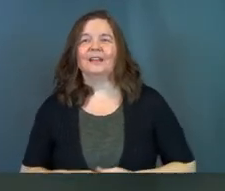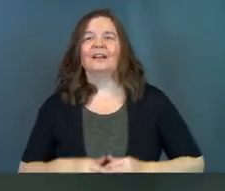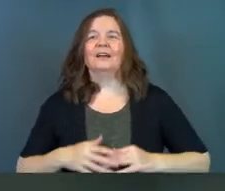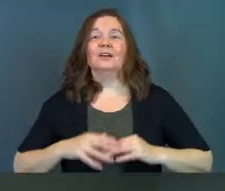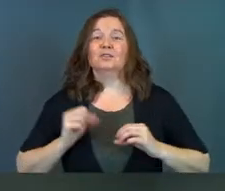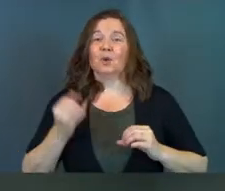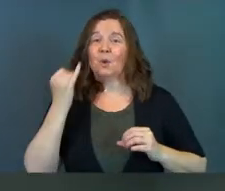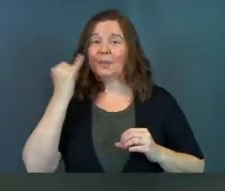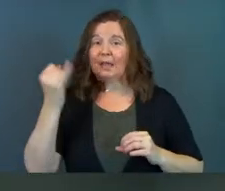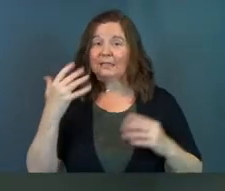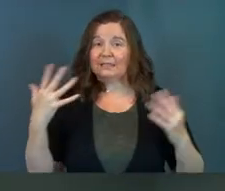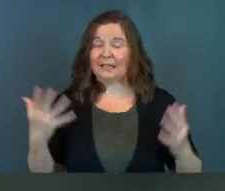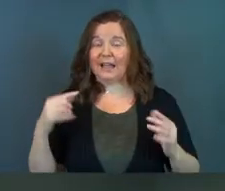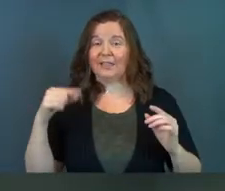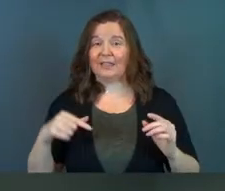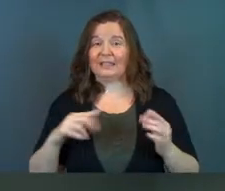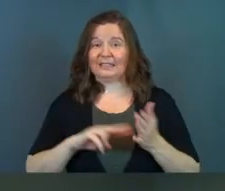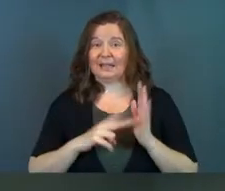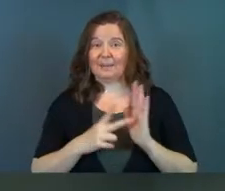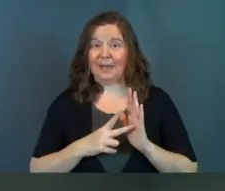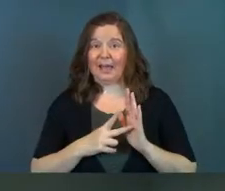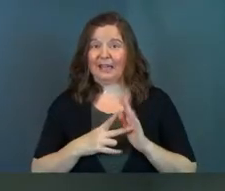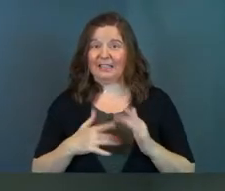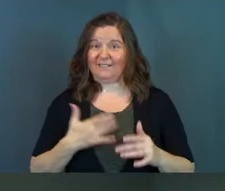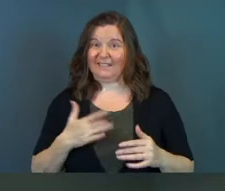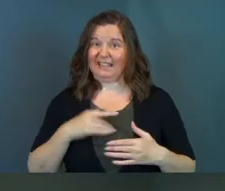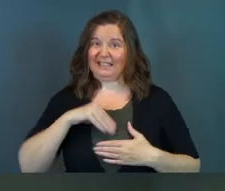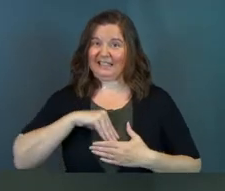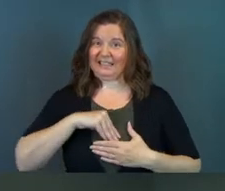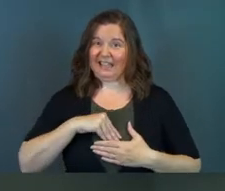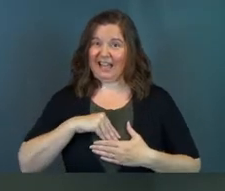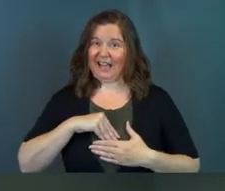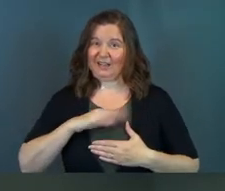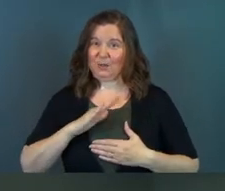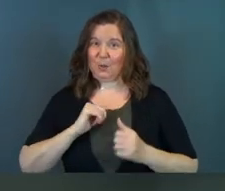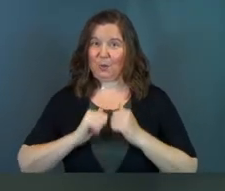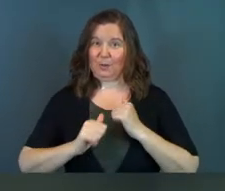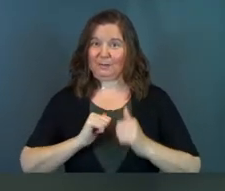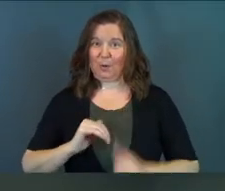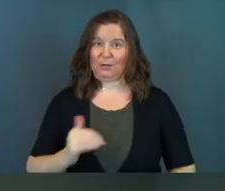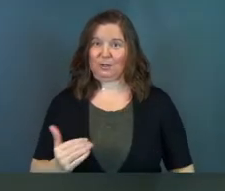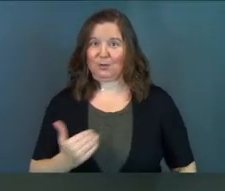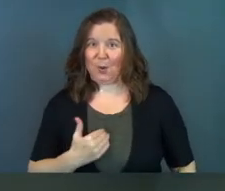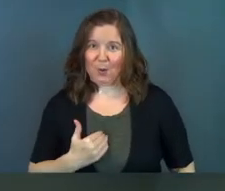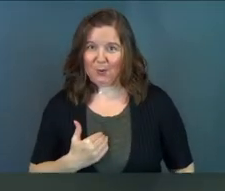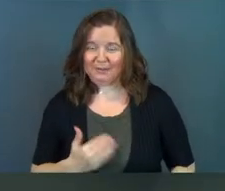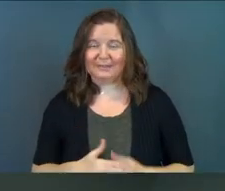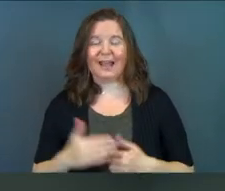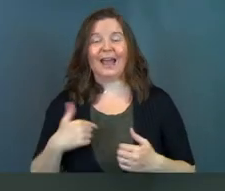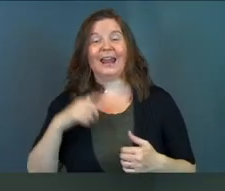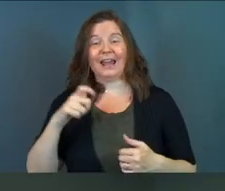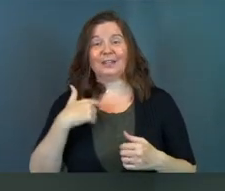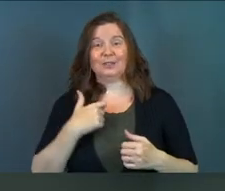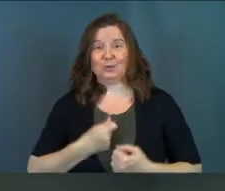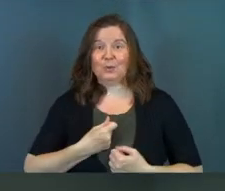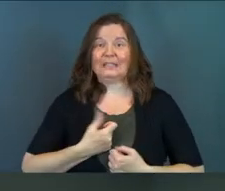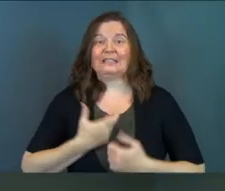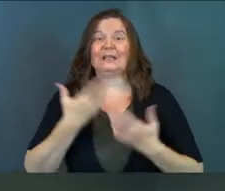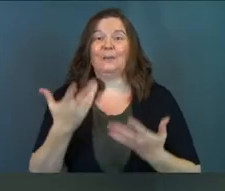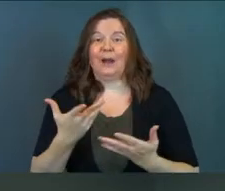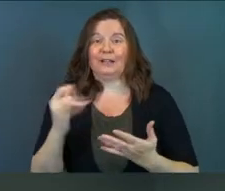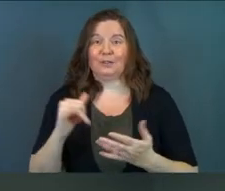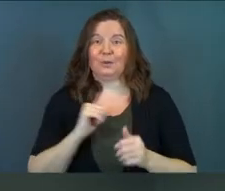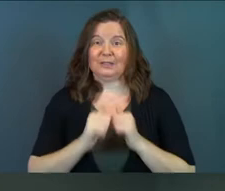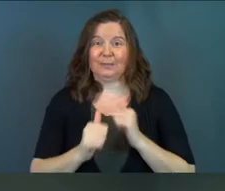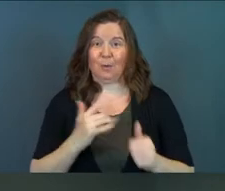So the idea is this is meant to elicit feelings deep inside your sports souls. And I need you to express